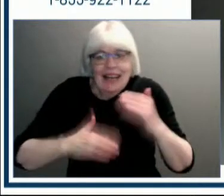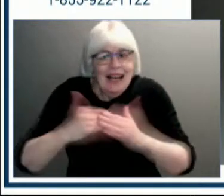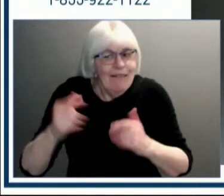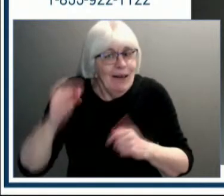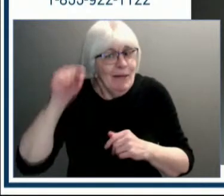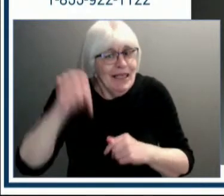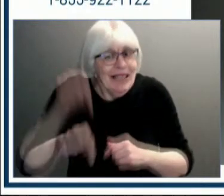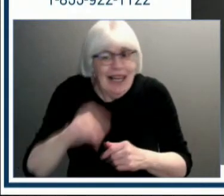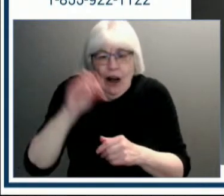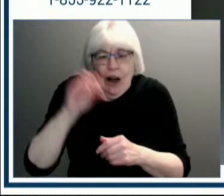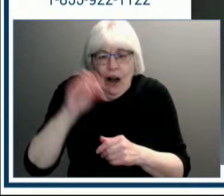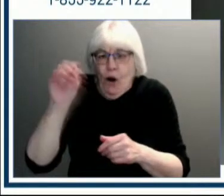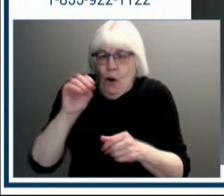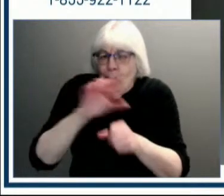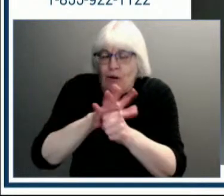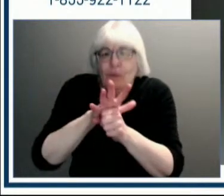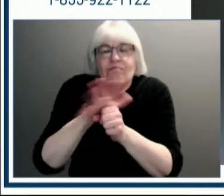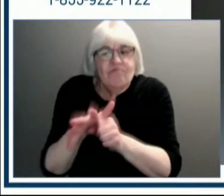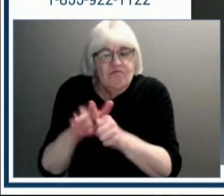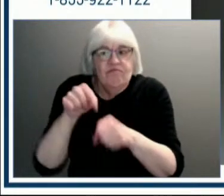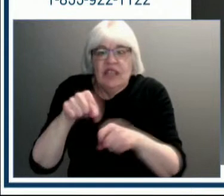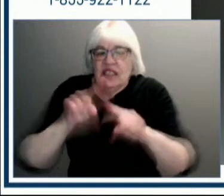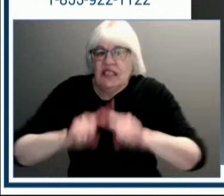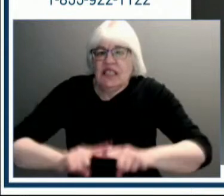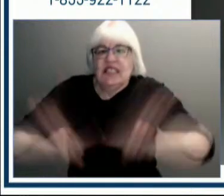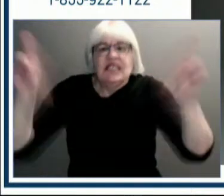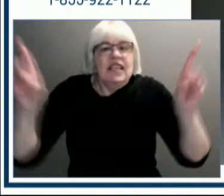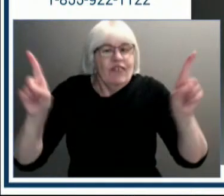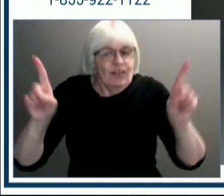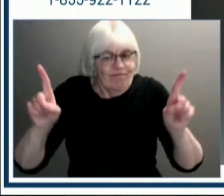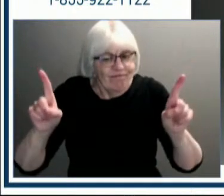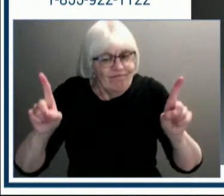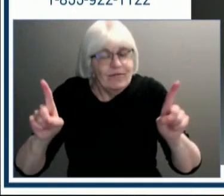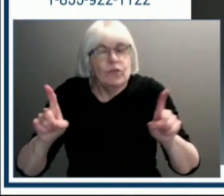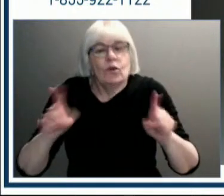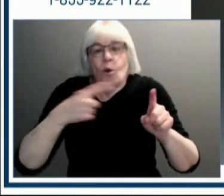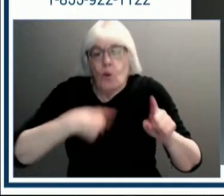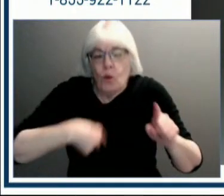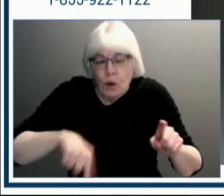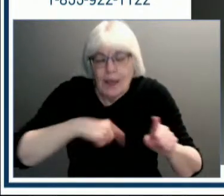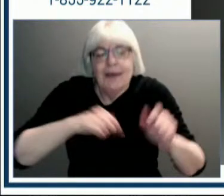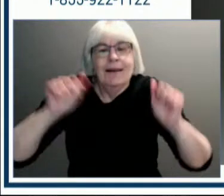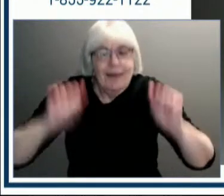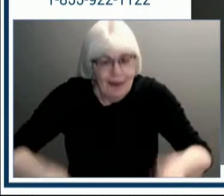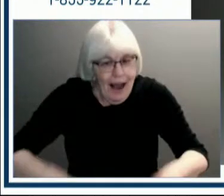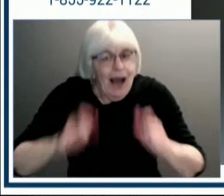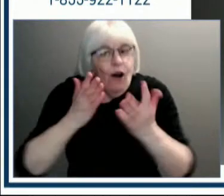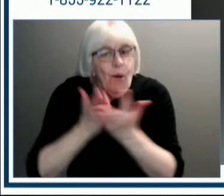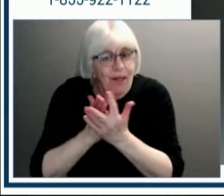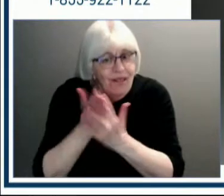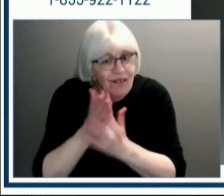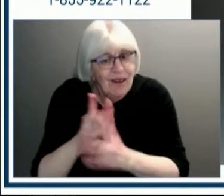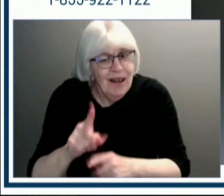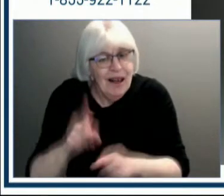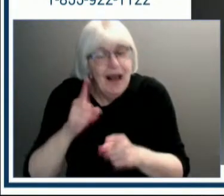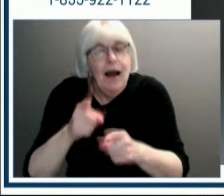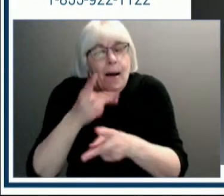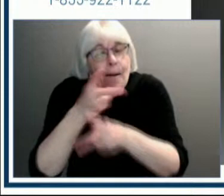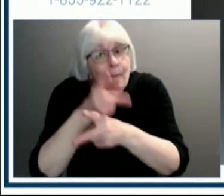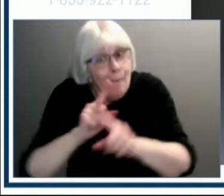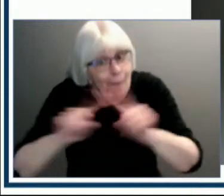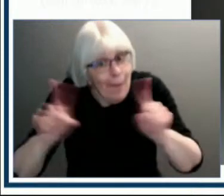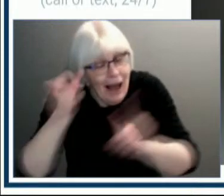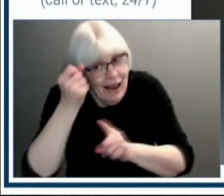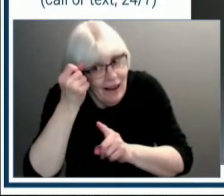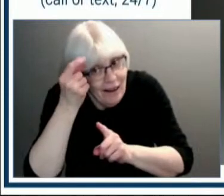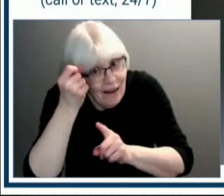move forward to living with COVID-19. But we do need to do it cautiously and in a way that minimizes overall